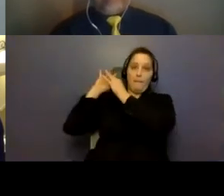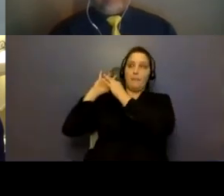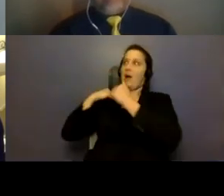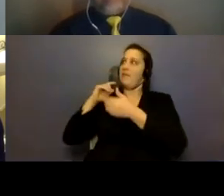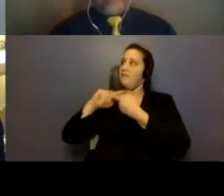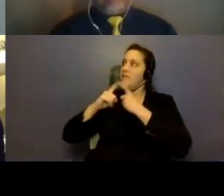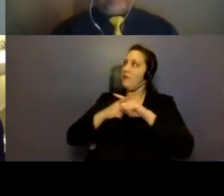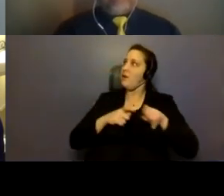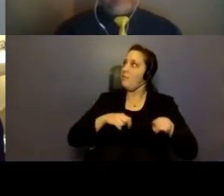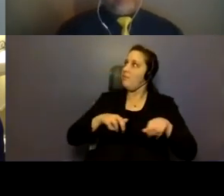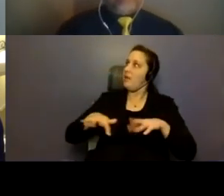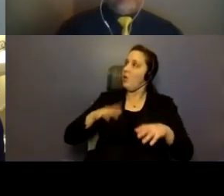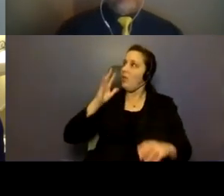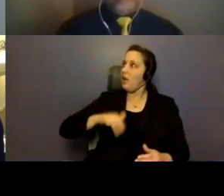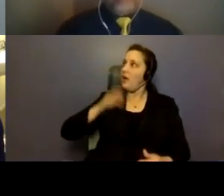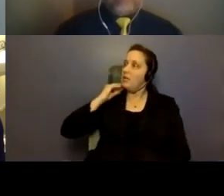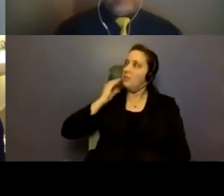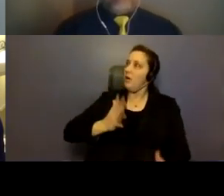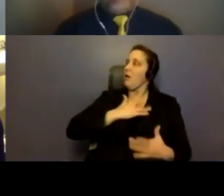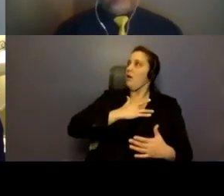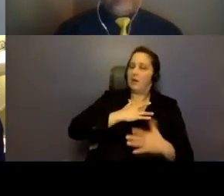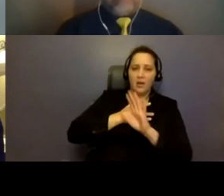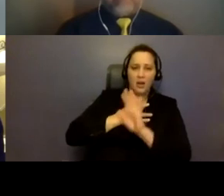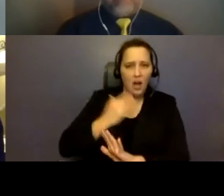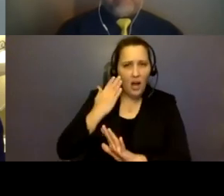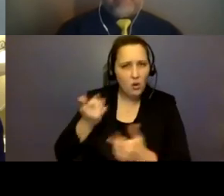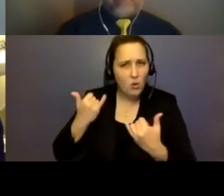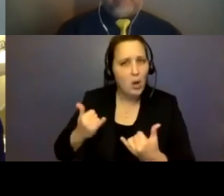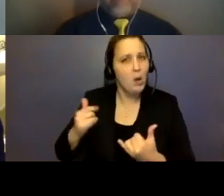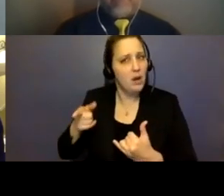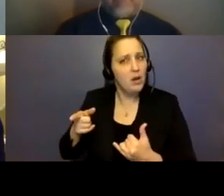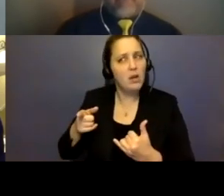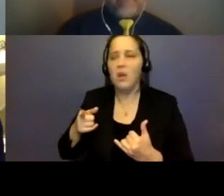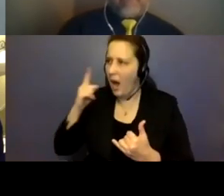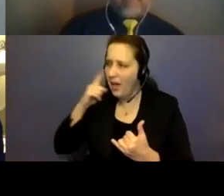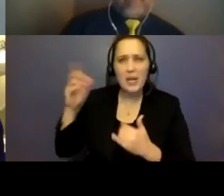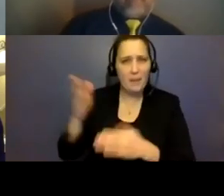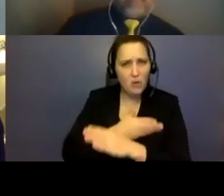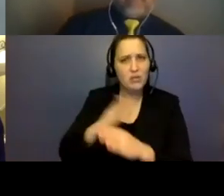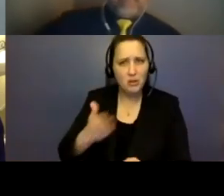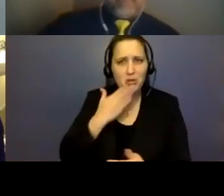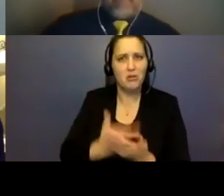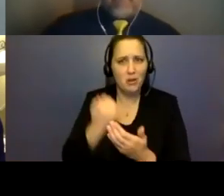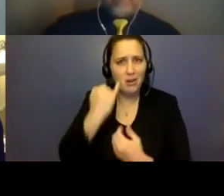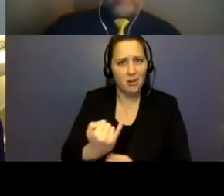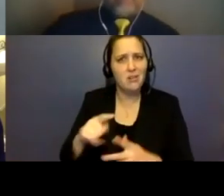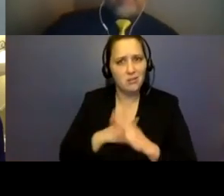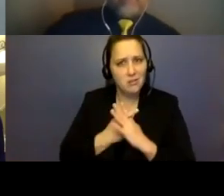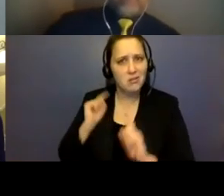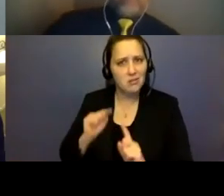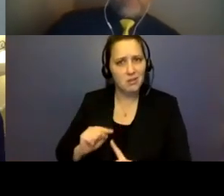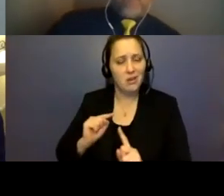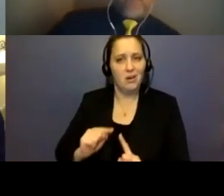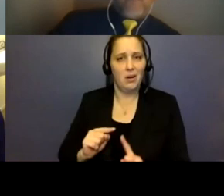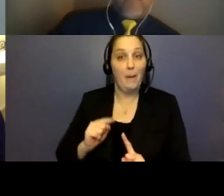who played the piano. And I said, I don't know right now, Bob, but I will tell you, I think music would be a starting point. And it was grown out